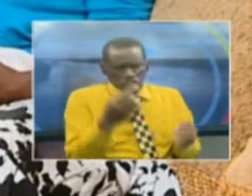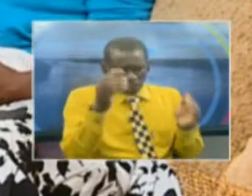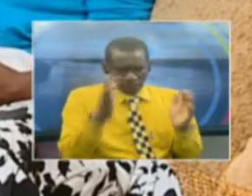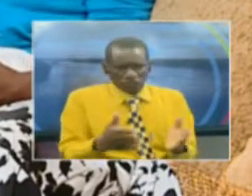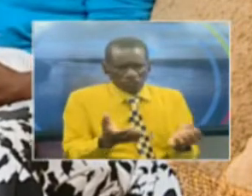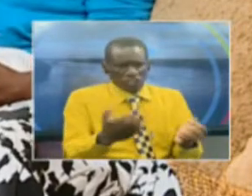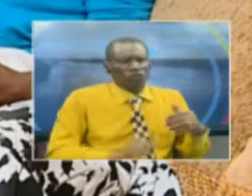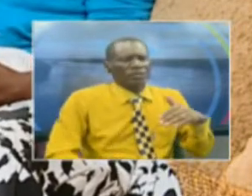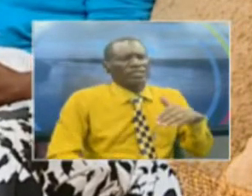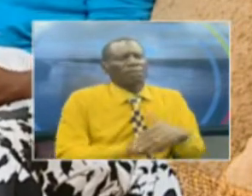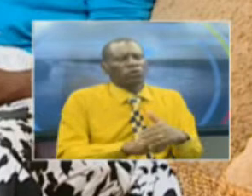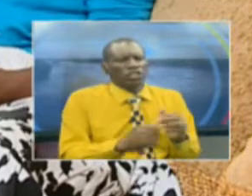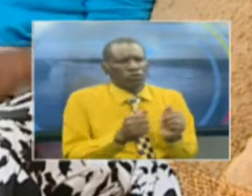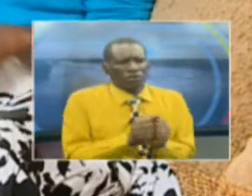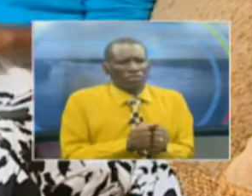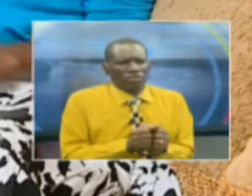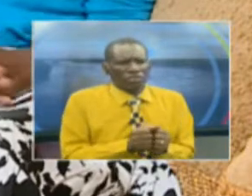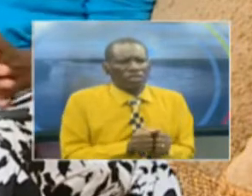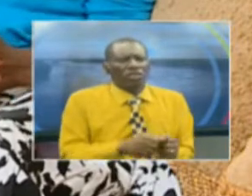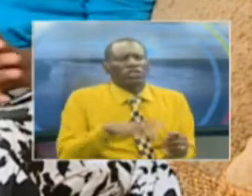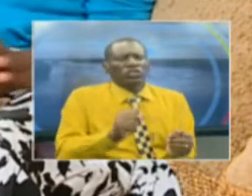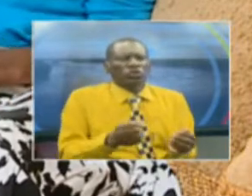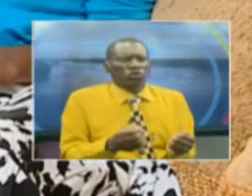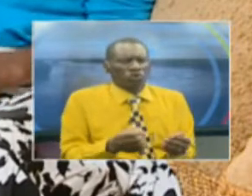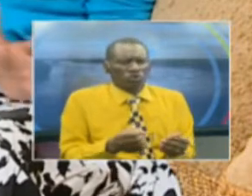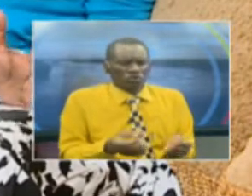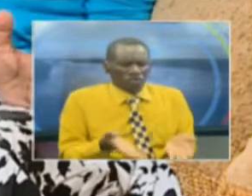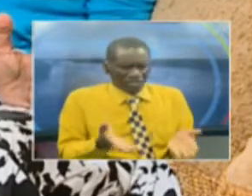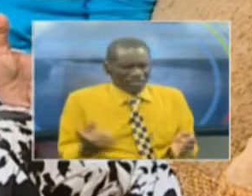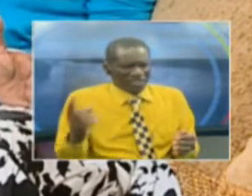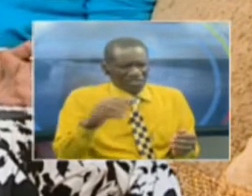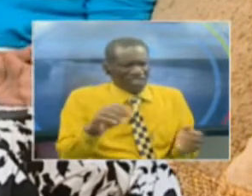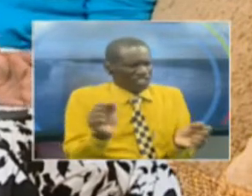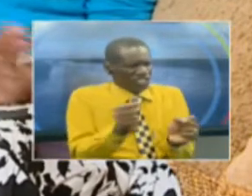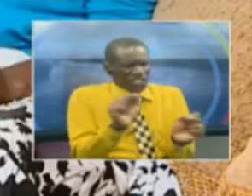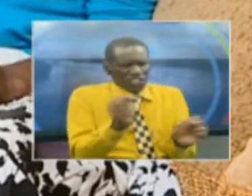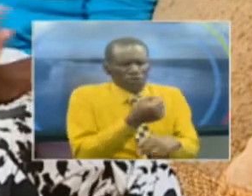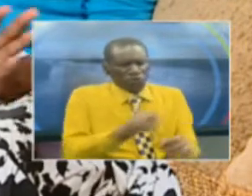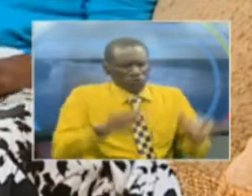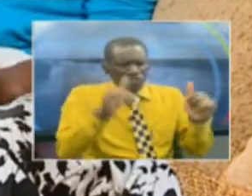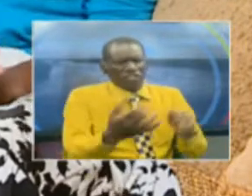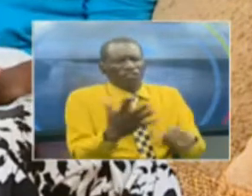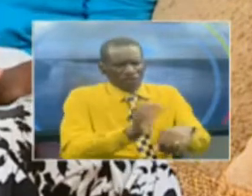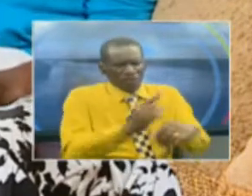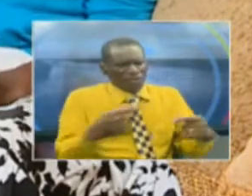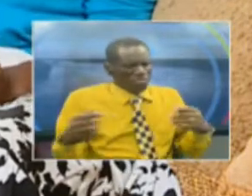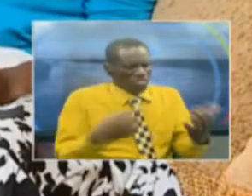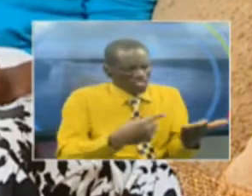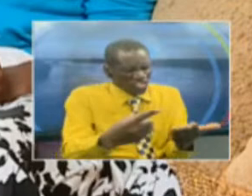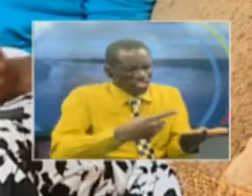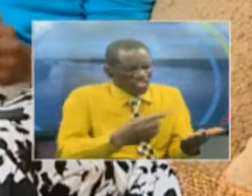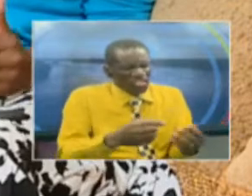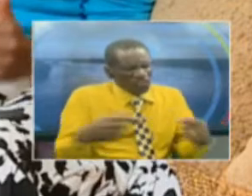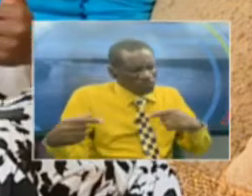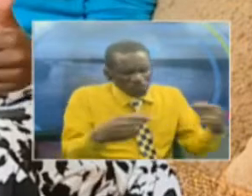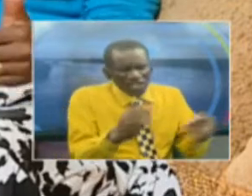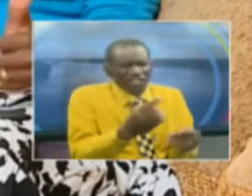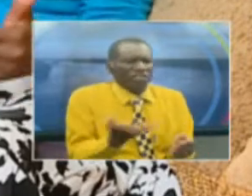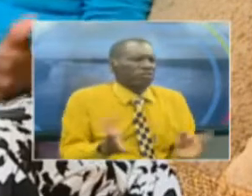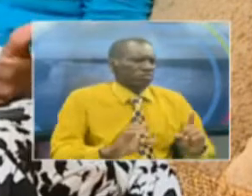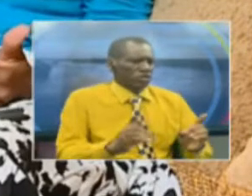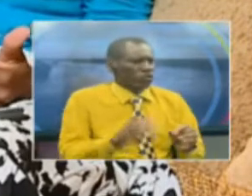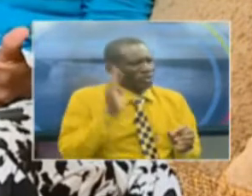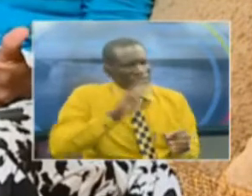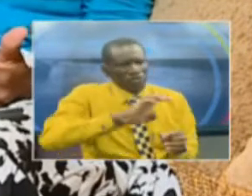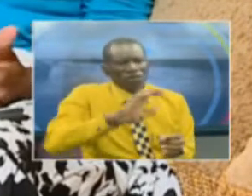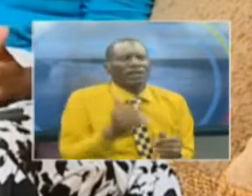to be supported with. So nowadays, we don't finish 5 minutes arguing about anything because we learned to listen to